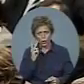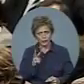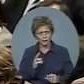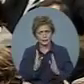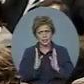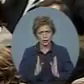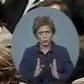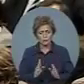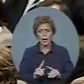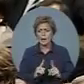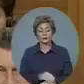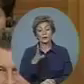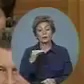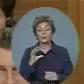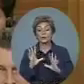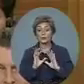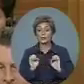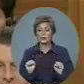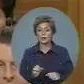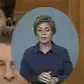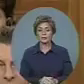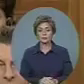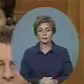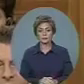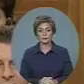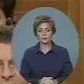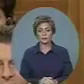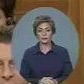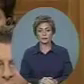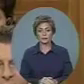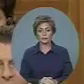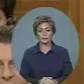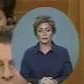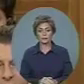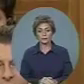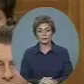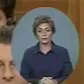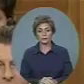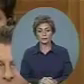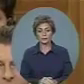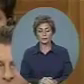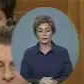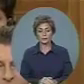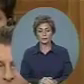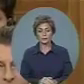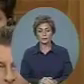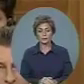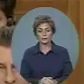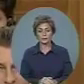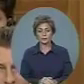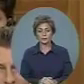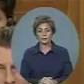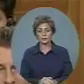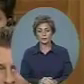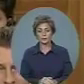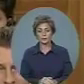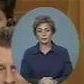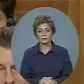full cooperation getting the facts. Who told Foreign Affairs officials to release only positive section of this